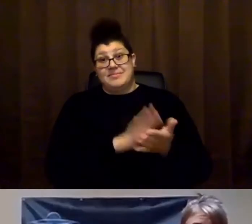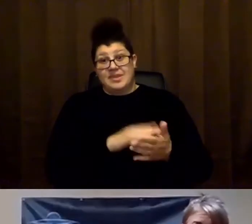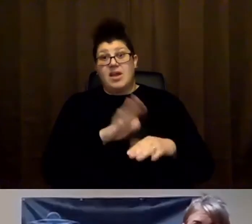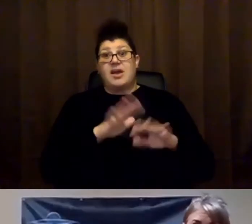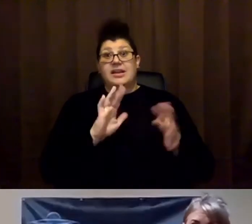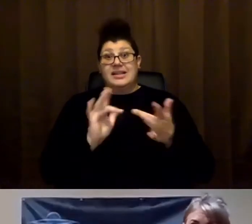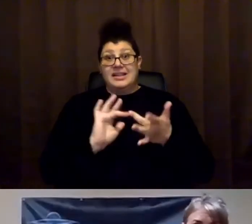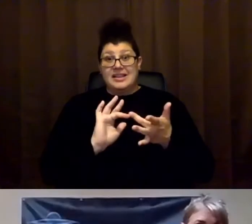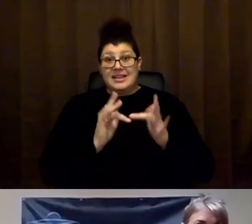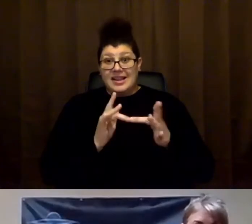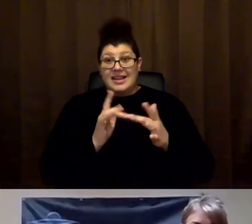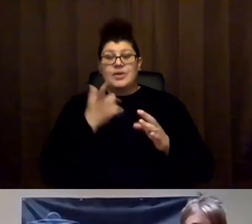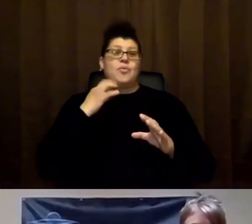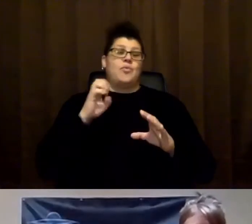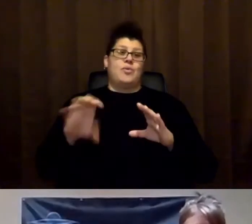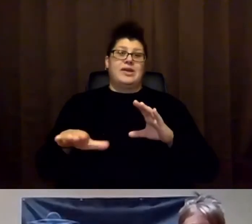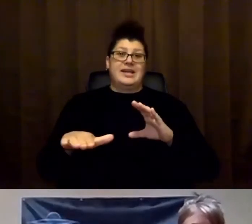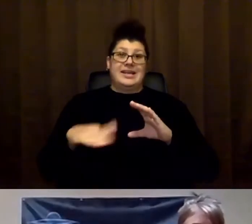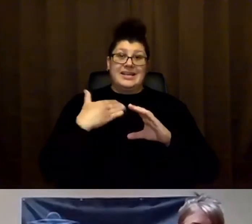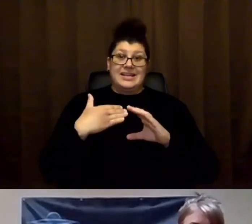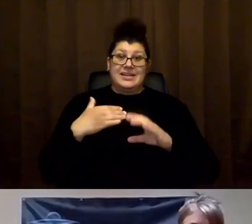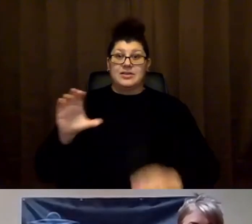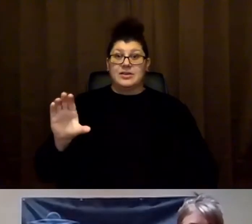us. Just email